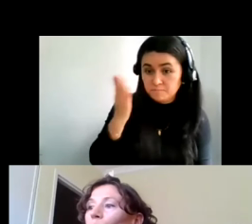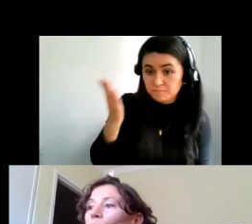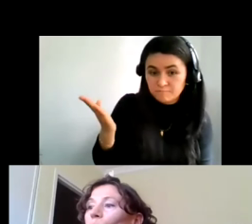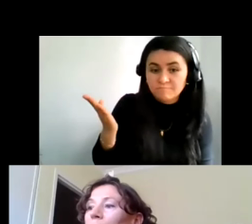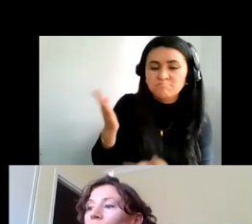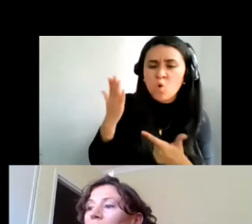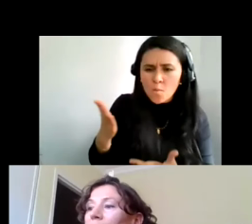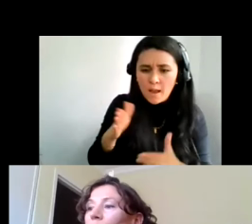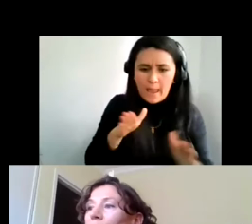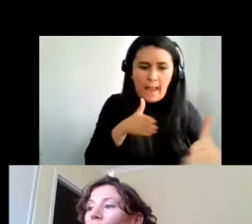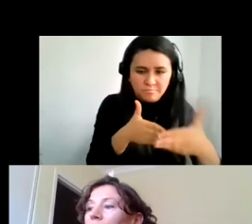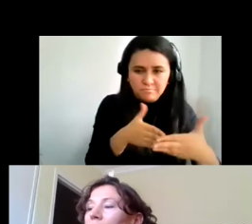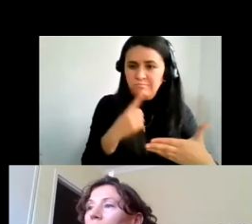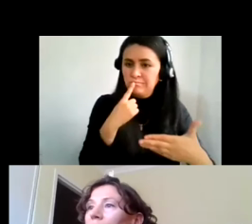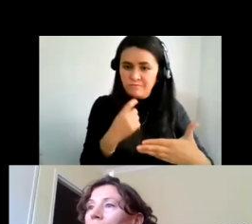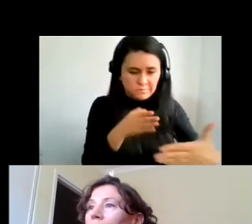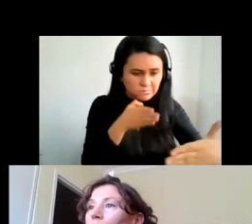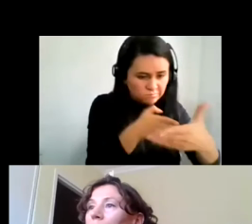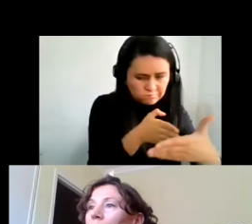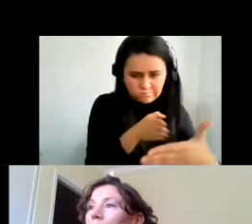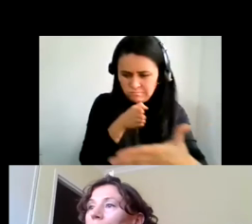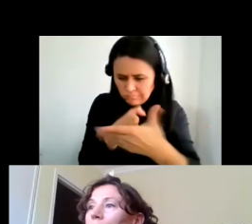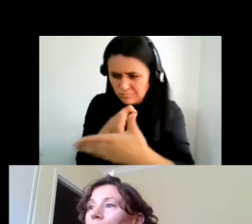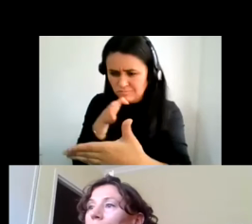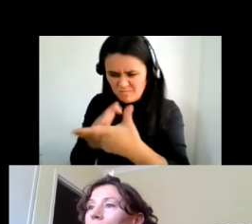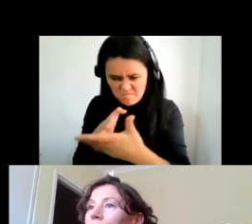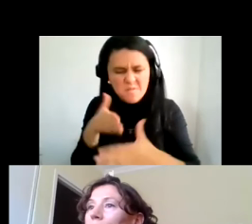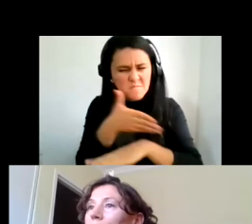I will go through each of these dimensions in depth.